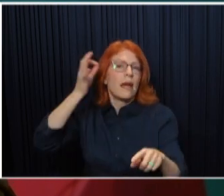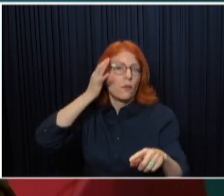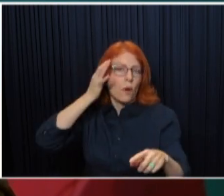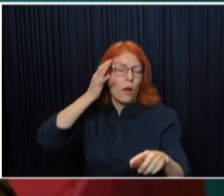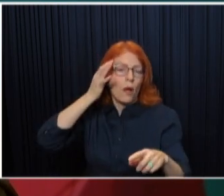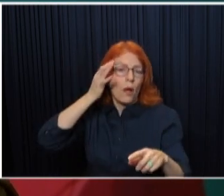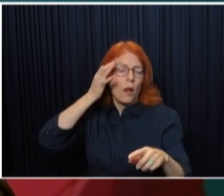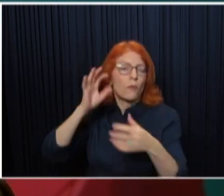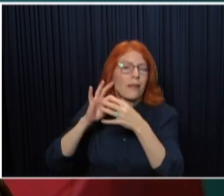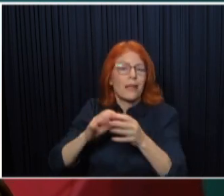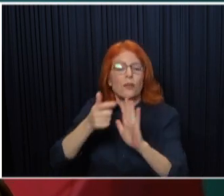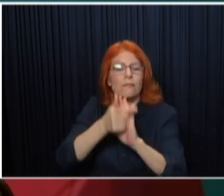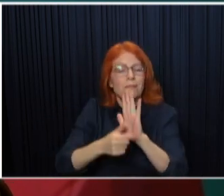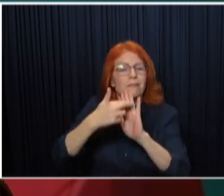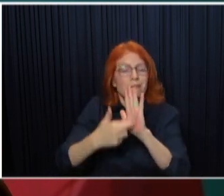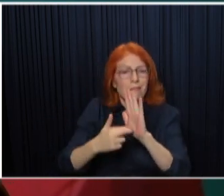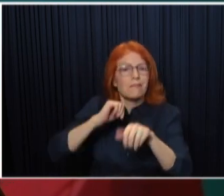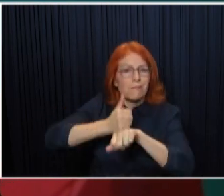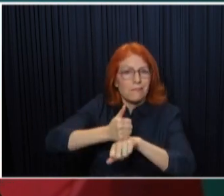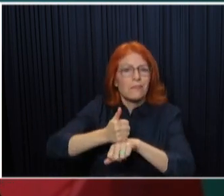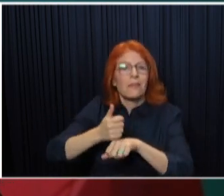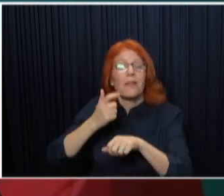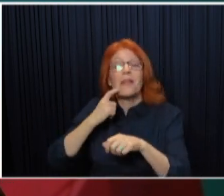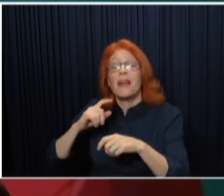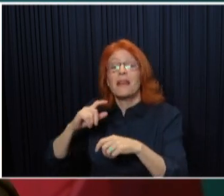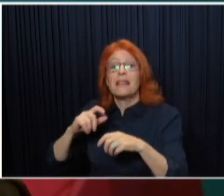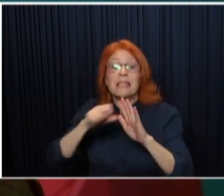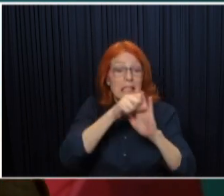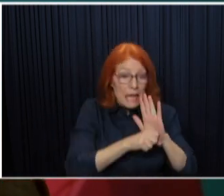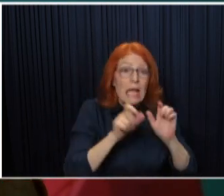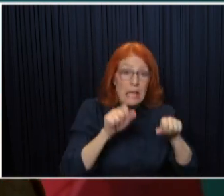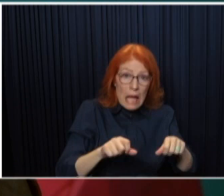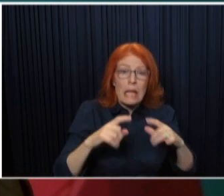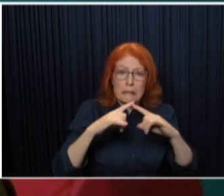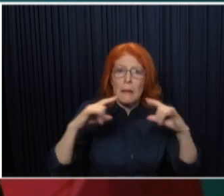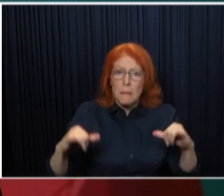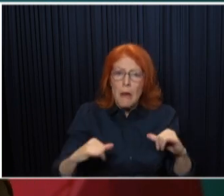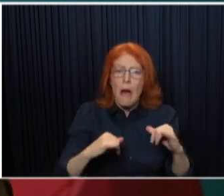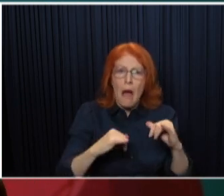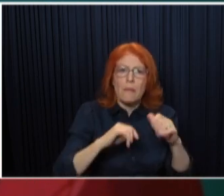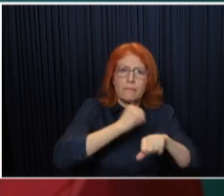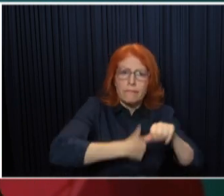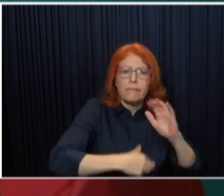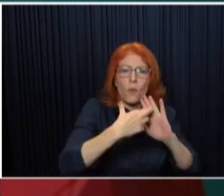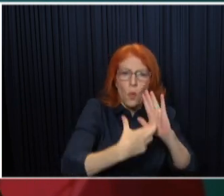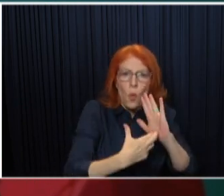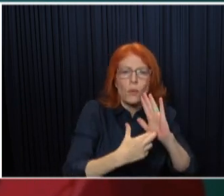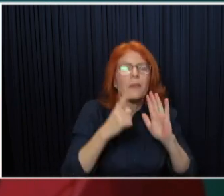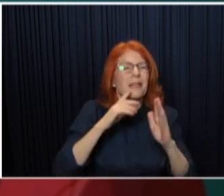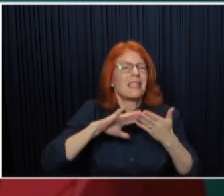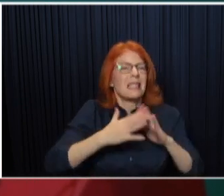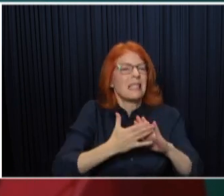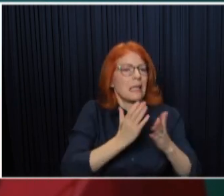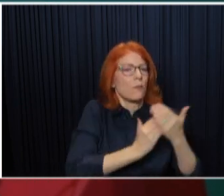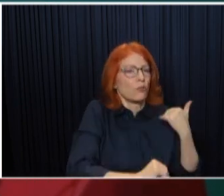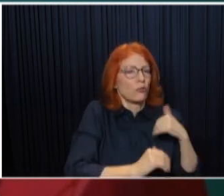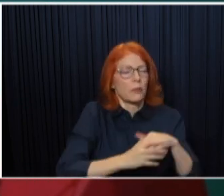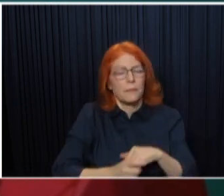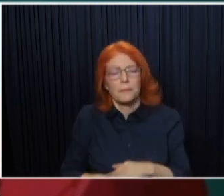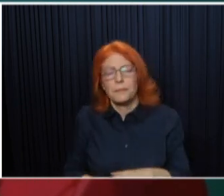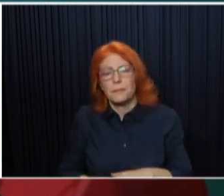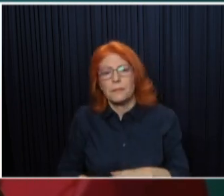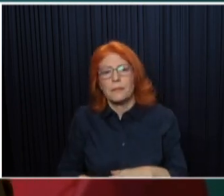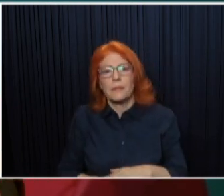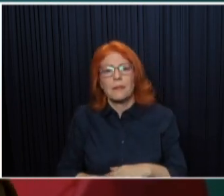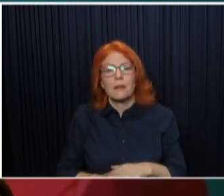with legislation. From the state side, they can work that as well. That's a city portion and